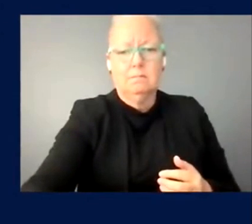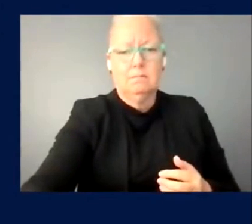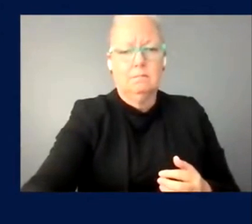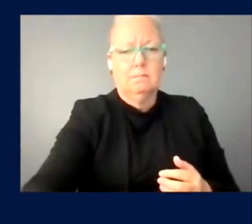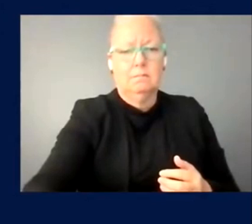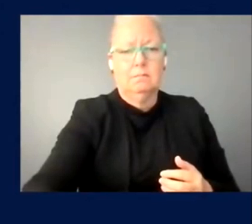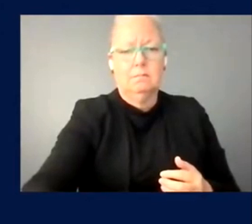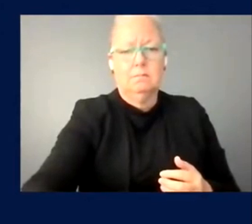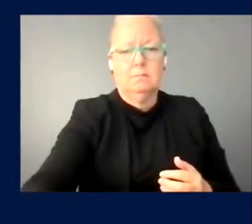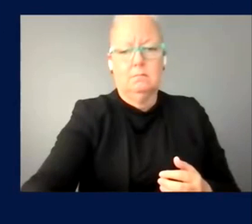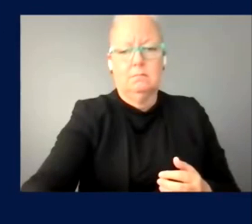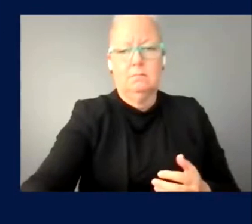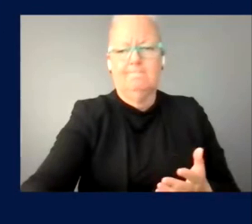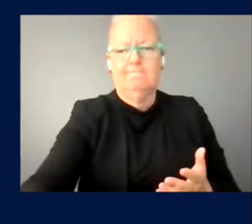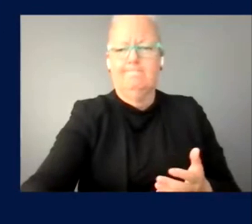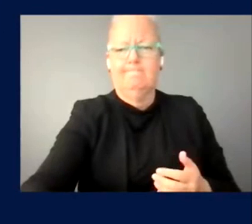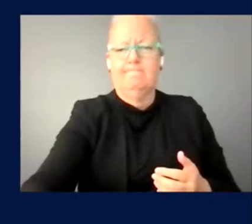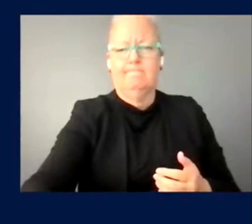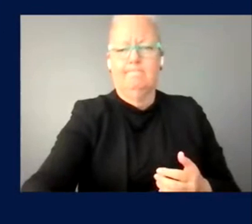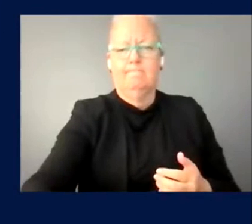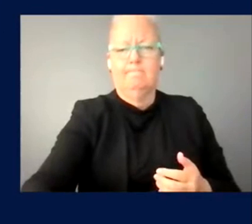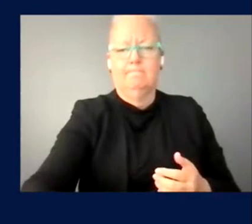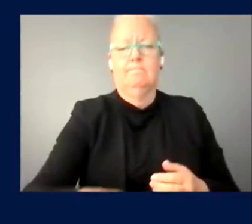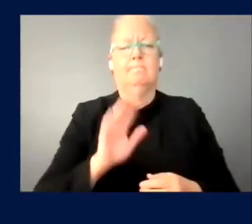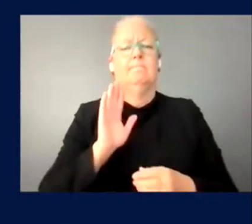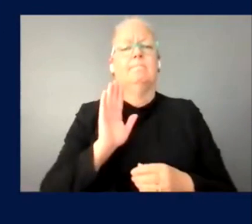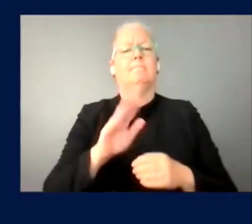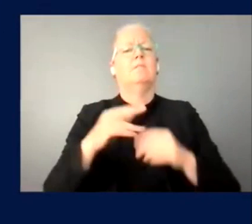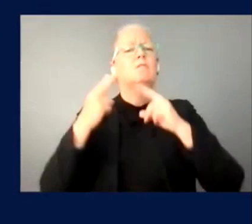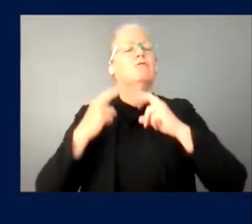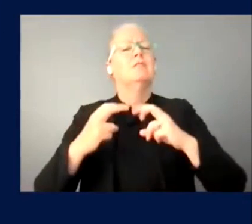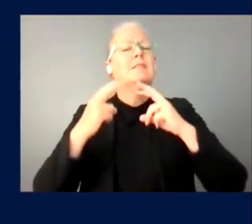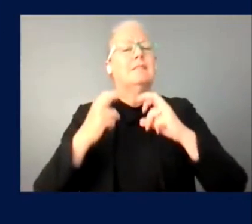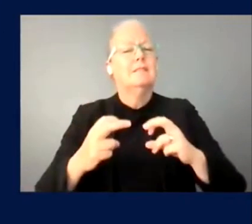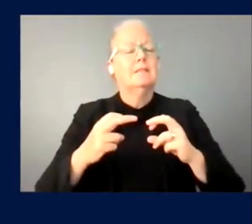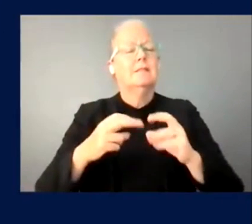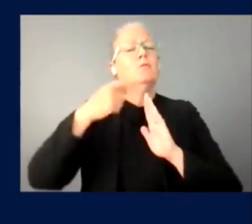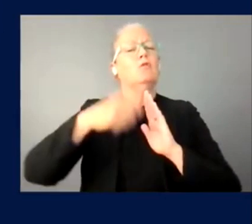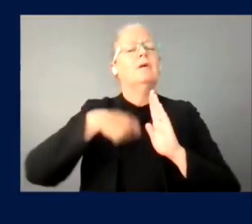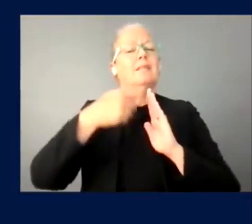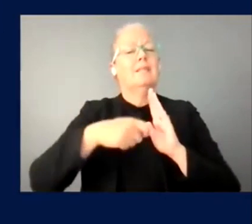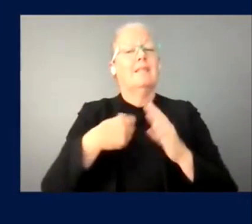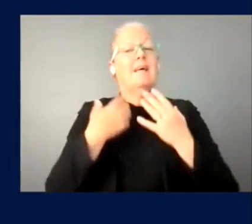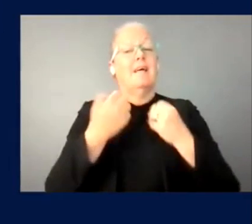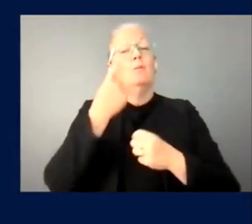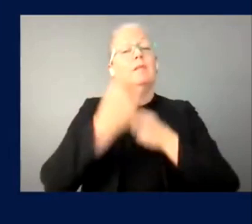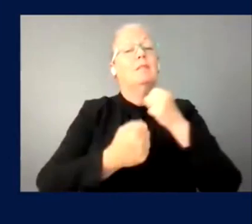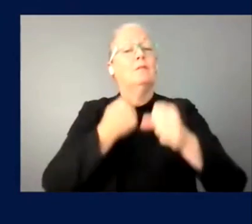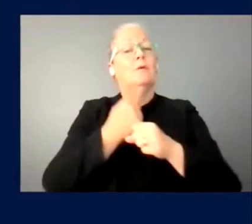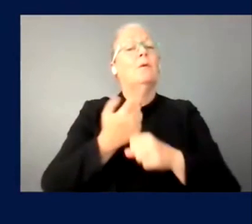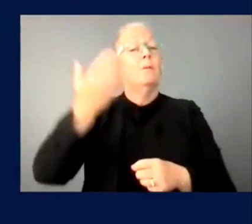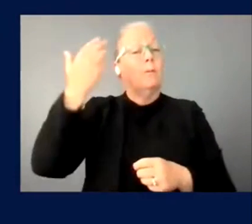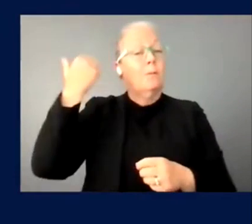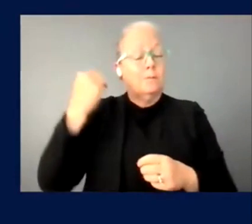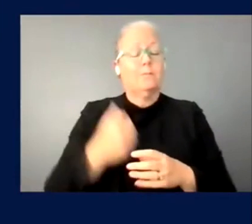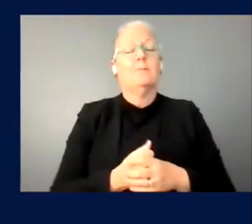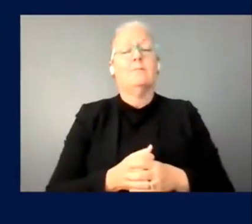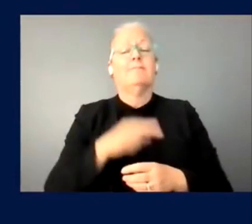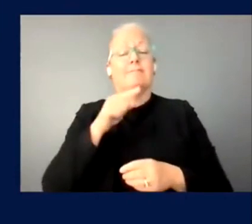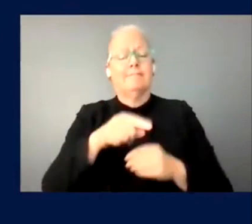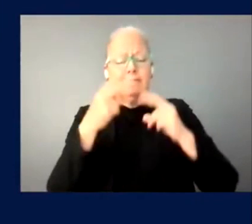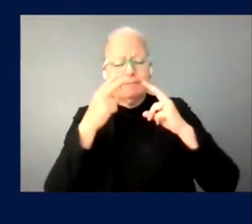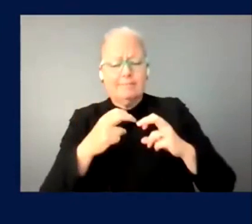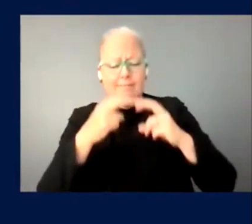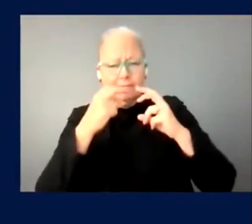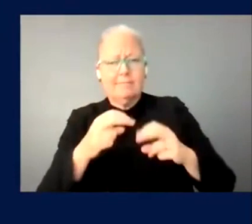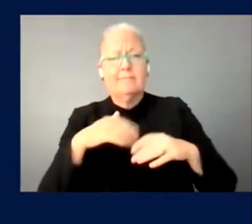Disabilities and Conditions research project that we carried out last year. And as you'll see from the research findings, one of the key findings